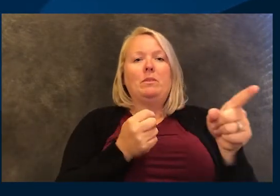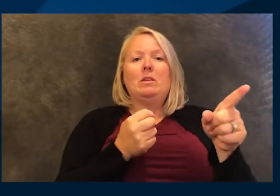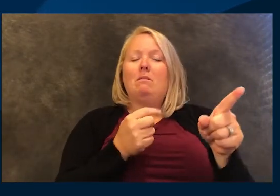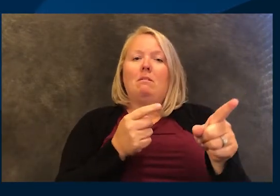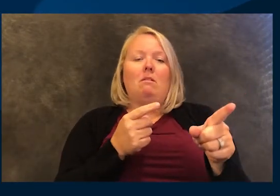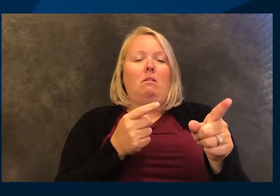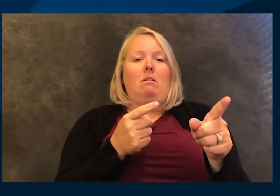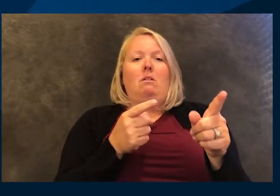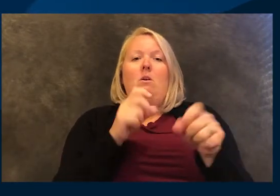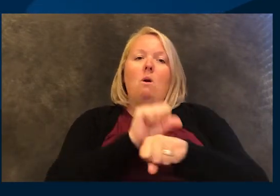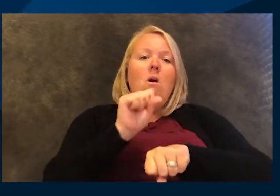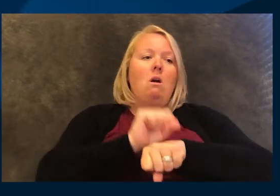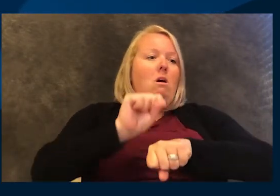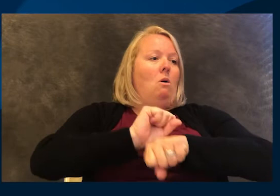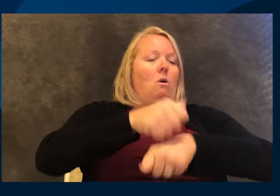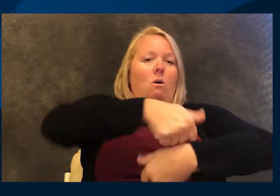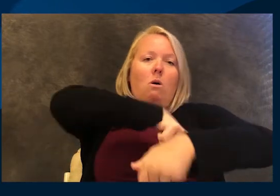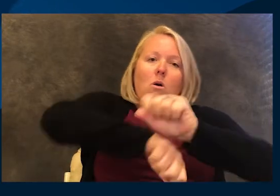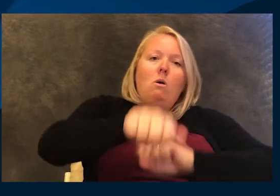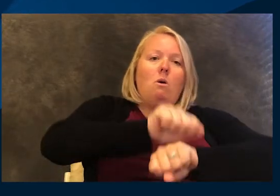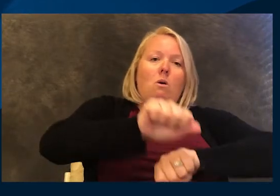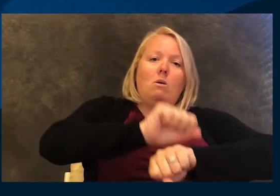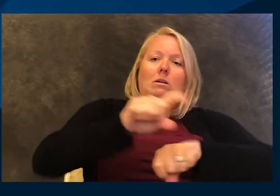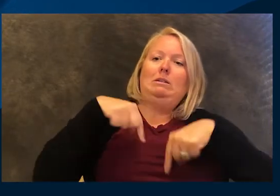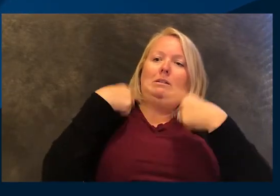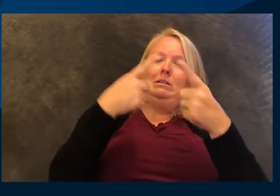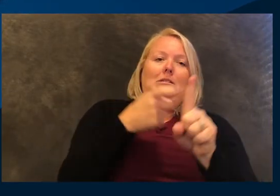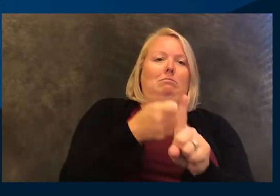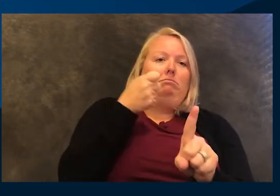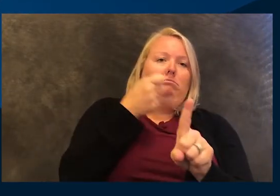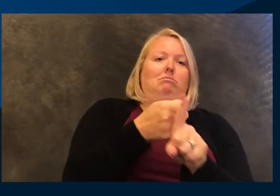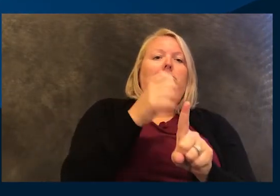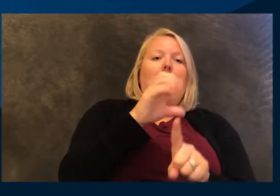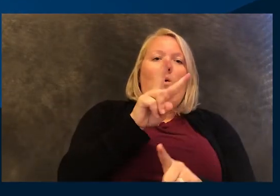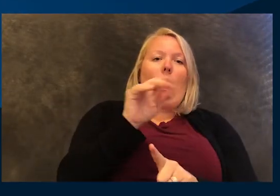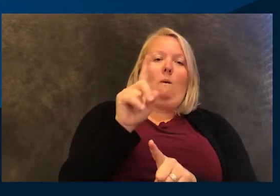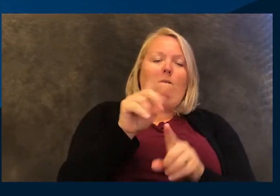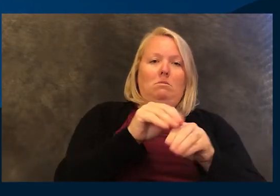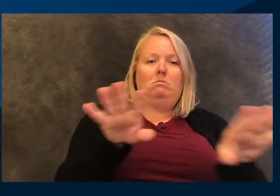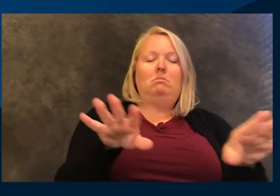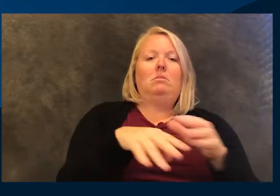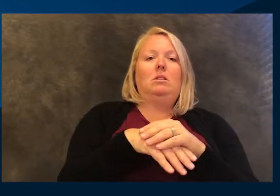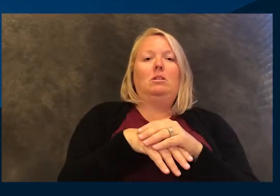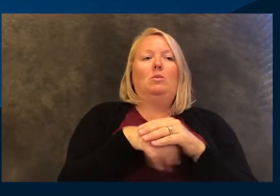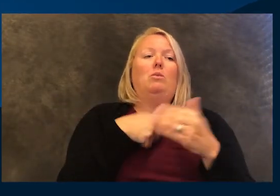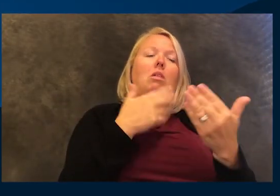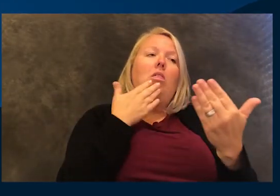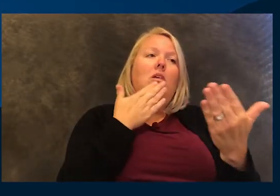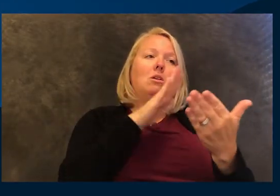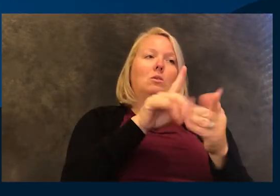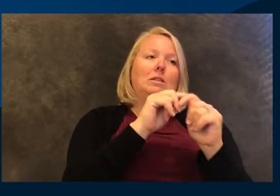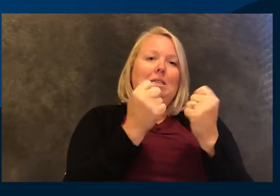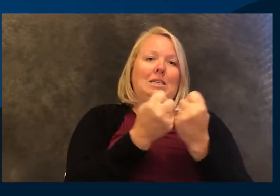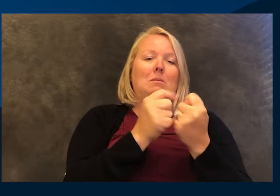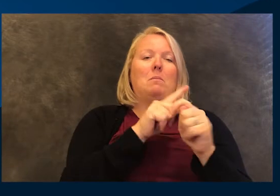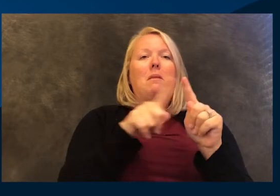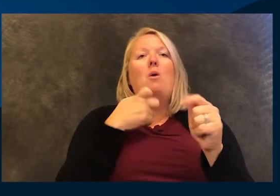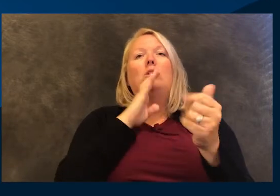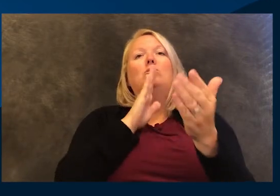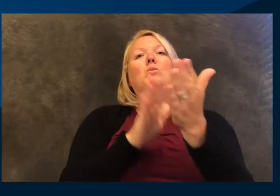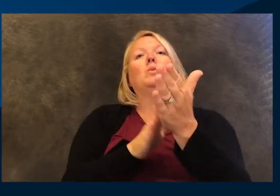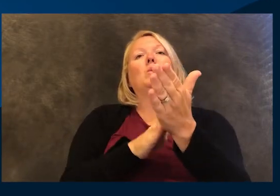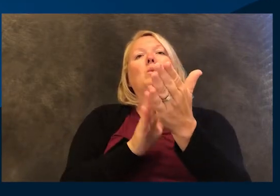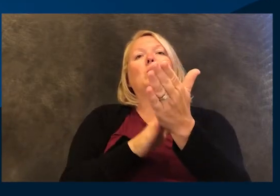working nonstop since the beginning of the pandemic, and we are grateful for the work you're doing. I'd also like to do a shout out because